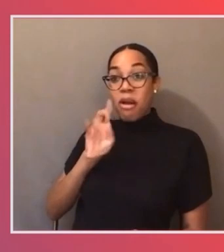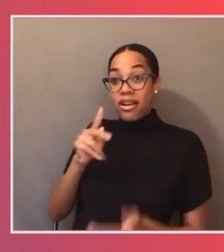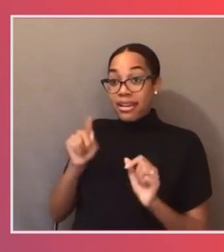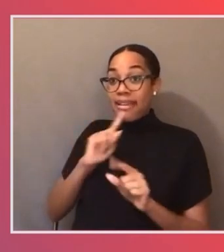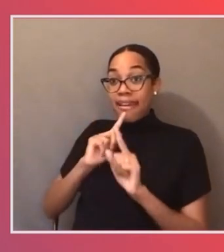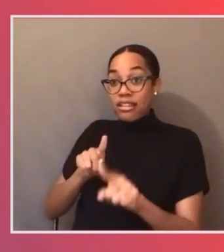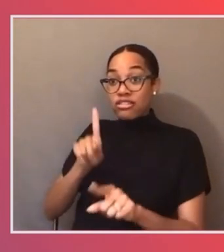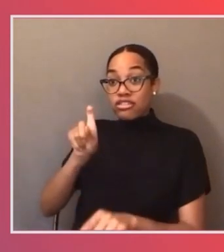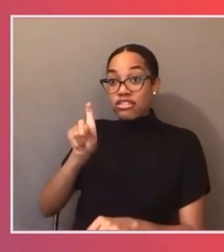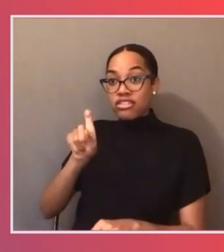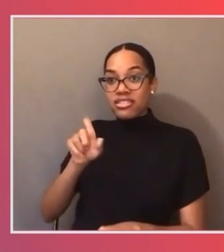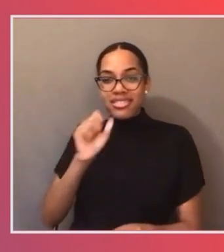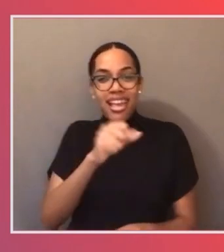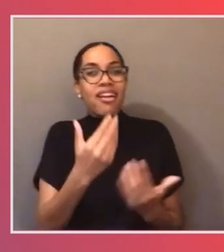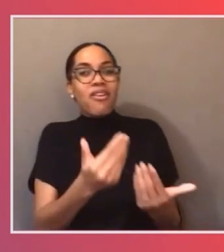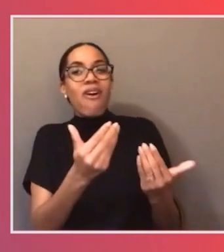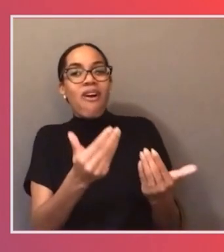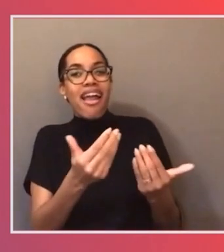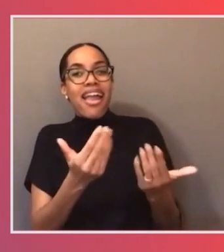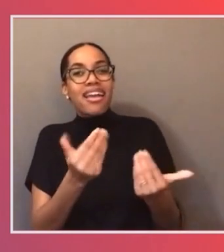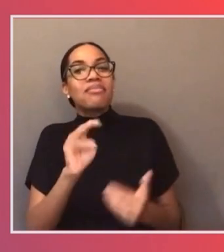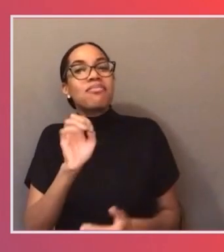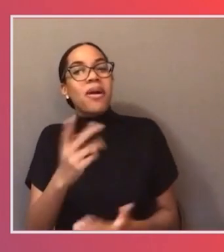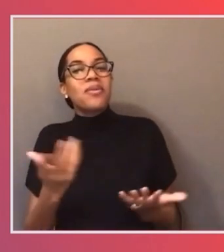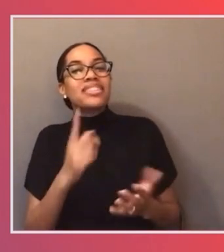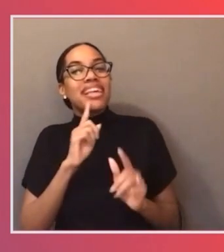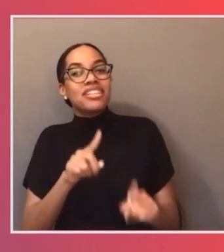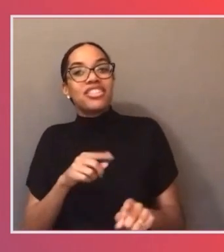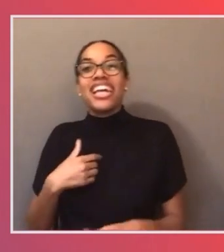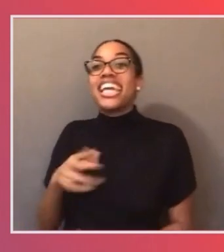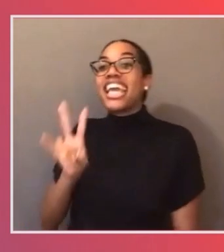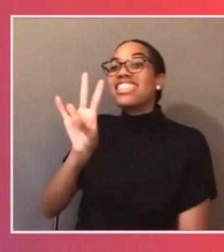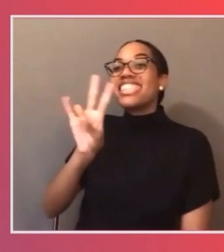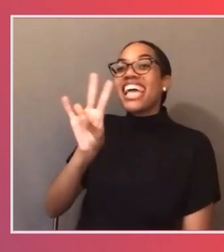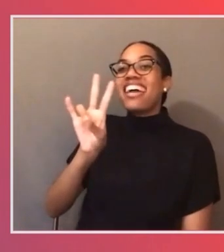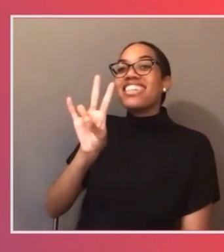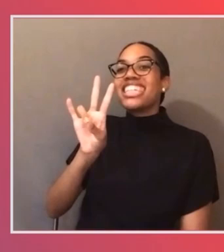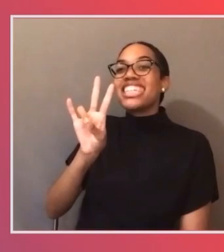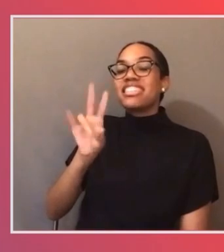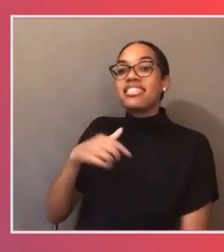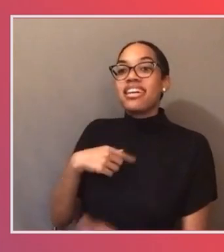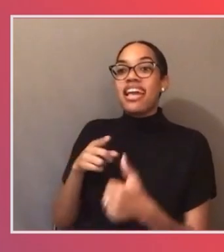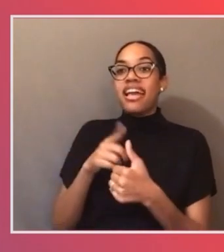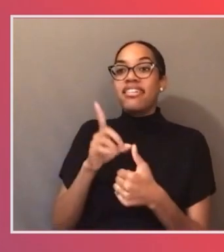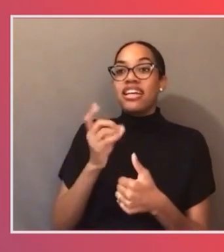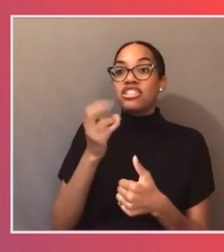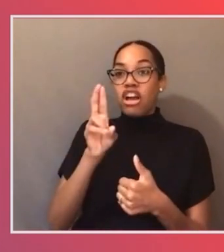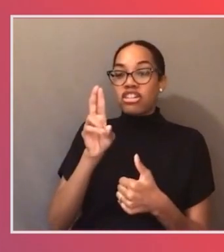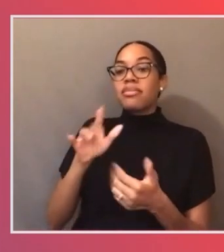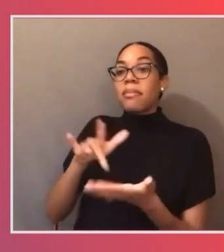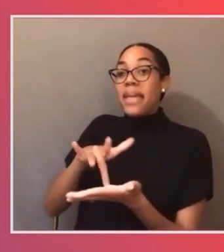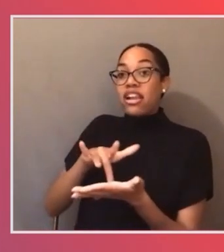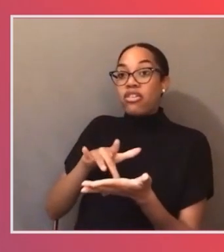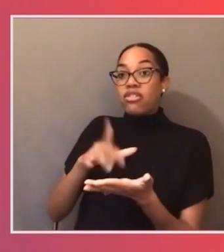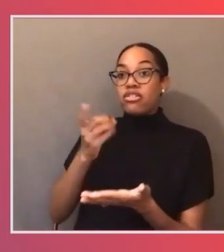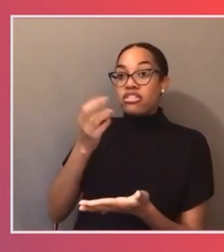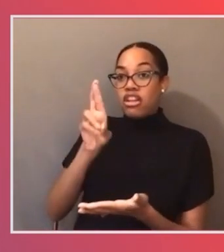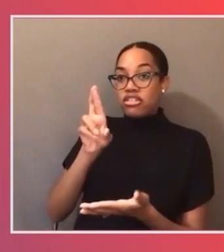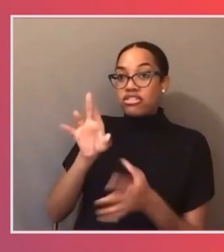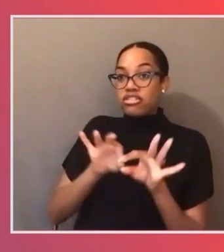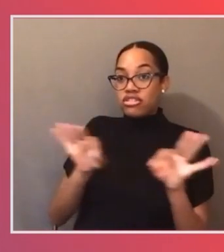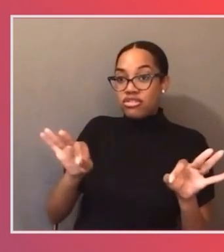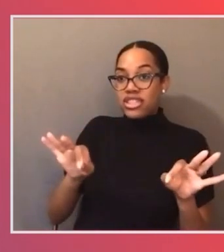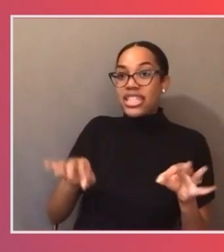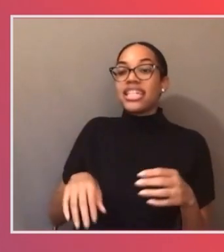He's got 7 PhDs. He's got a medical doctor degree, and he holds Hulk? 6 degrees in